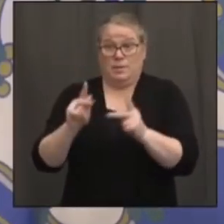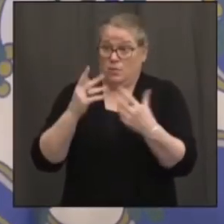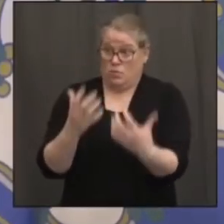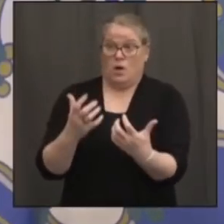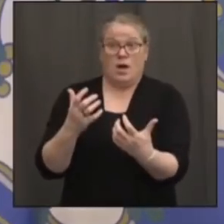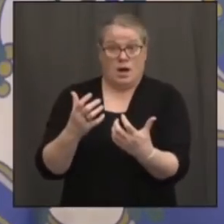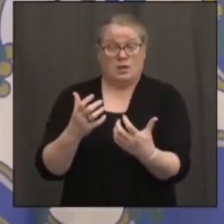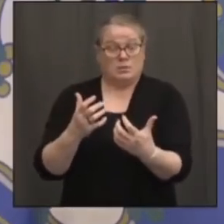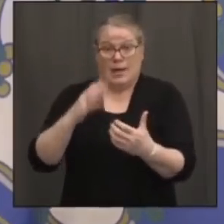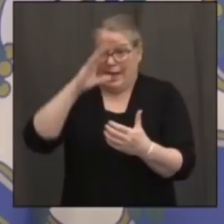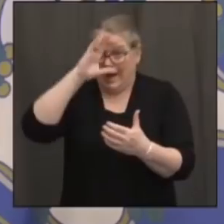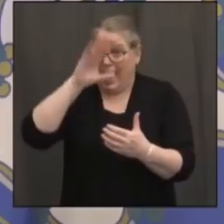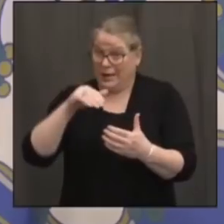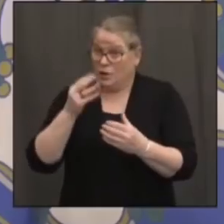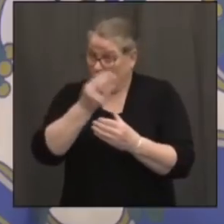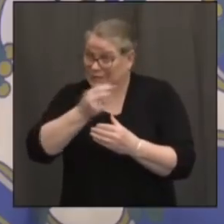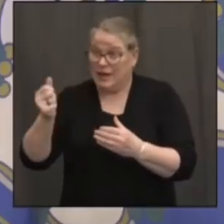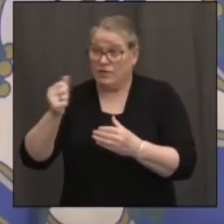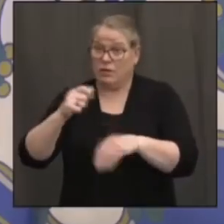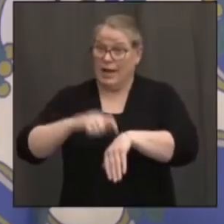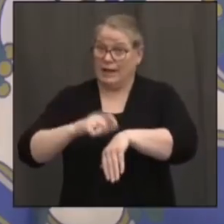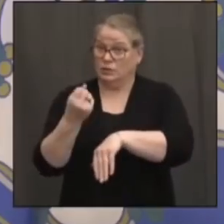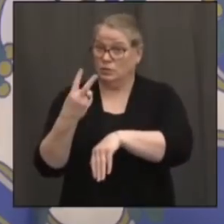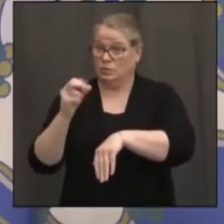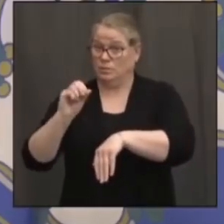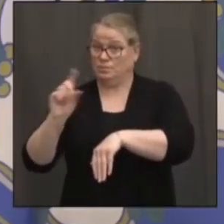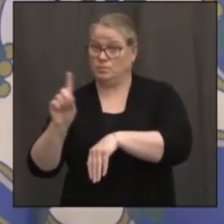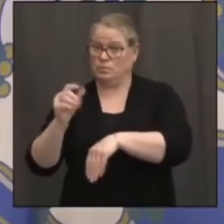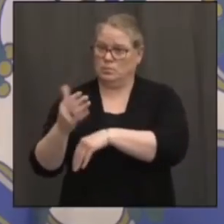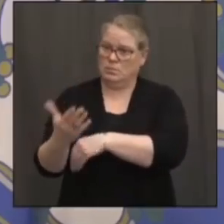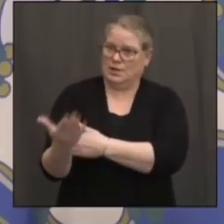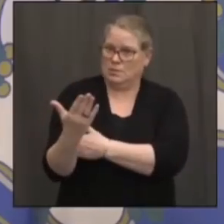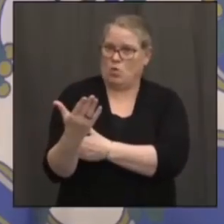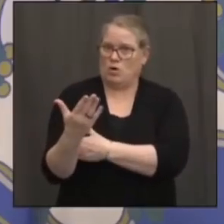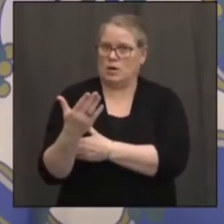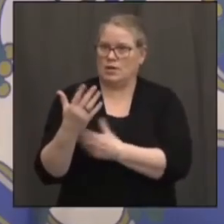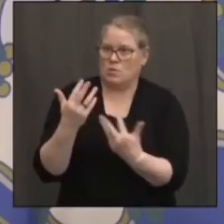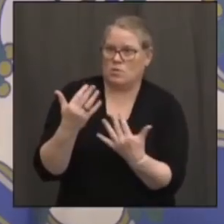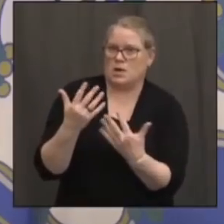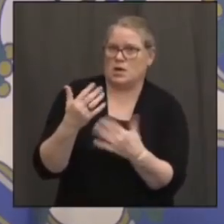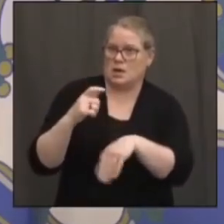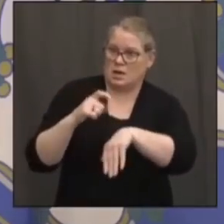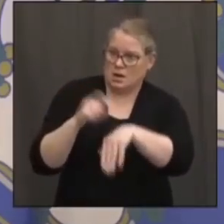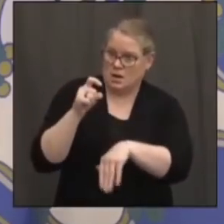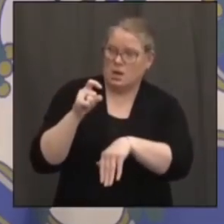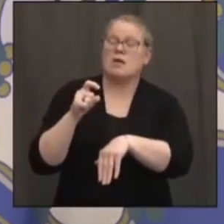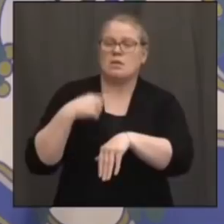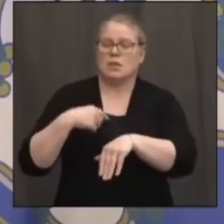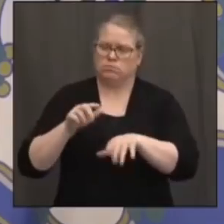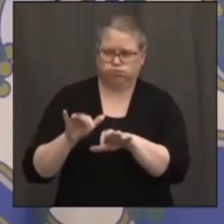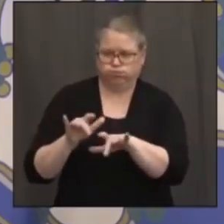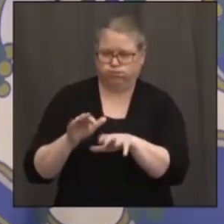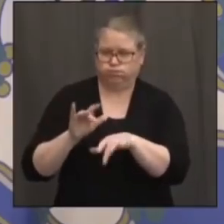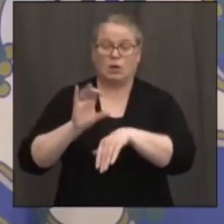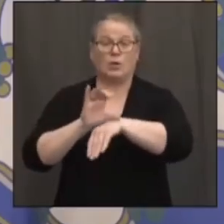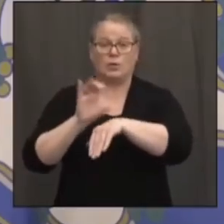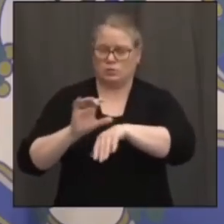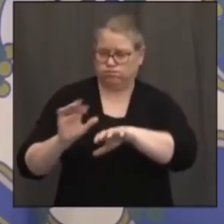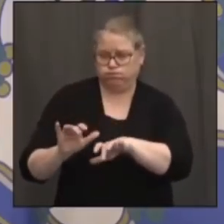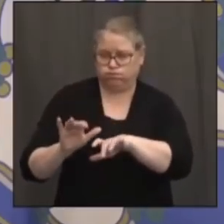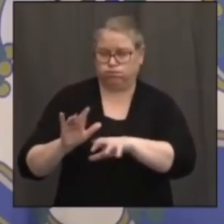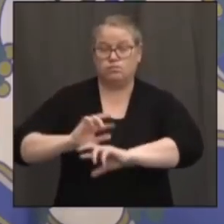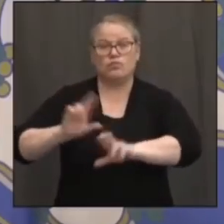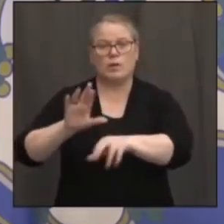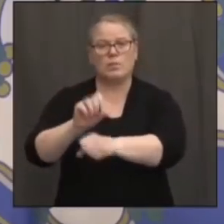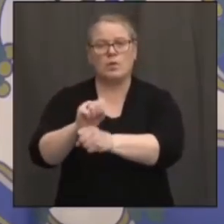at 12:01 this morning to try and do it online. And that's why we wanted to narrow the cohort compared to, what could have been a much